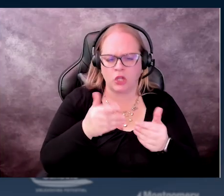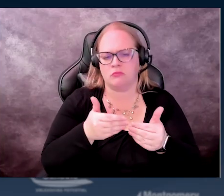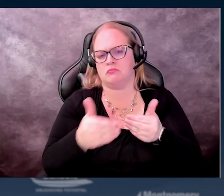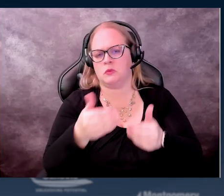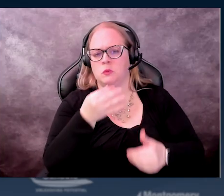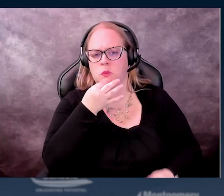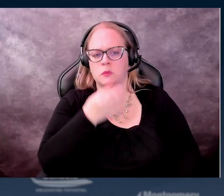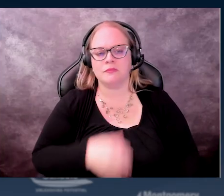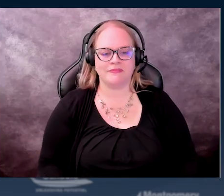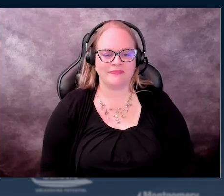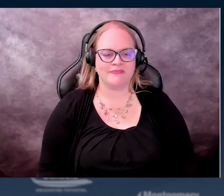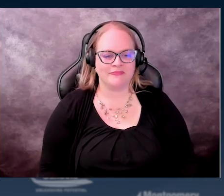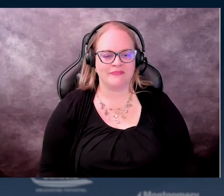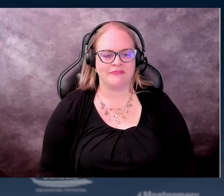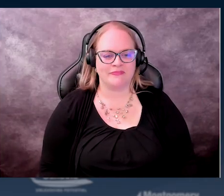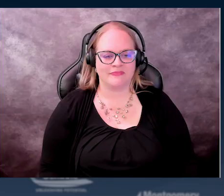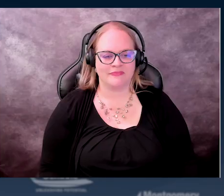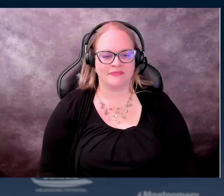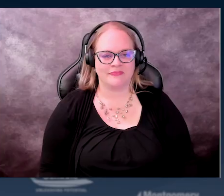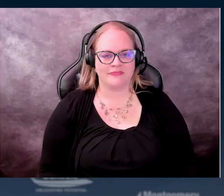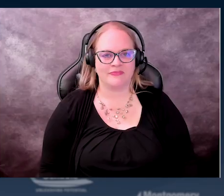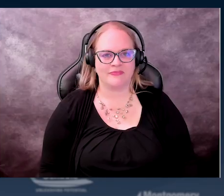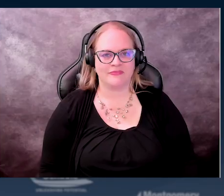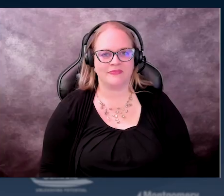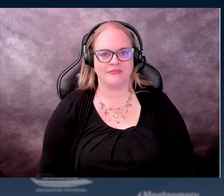Thank you, team.